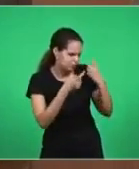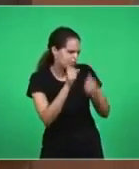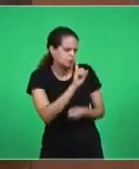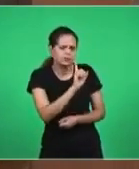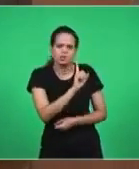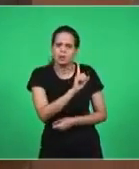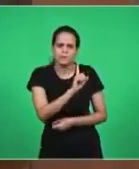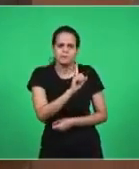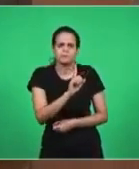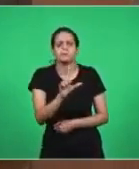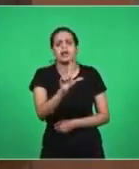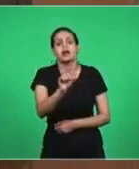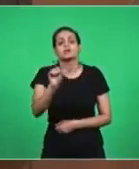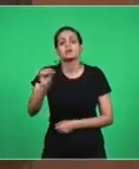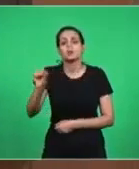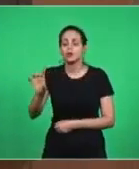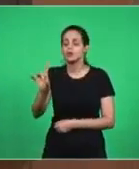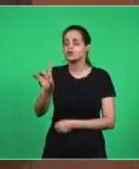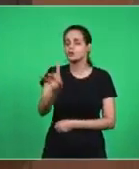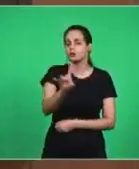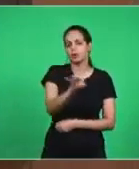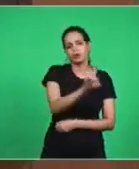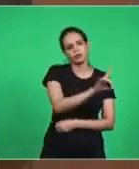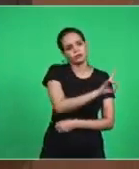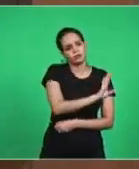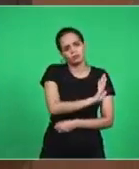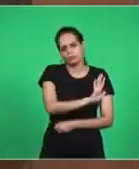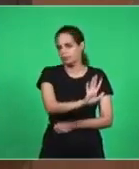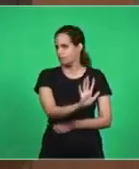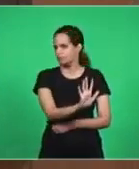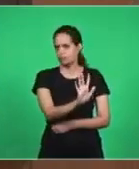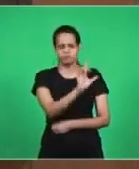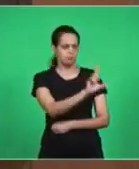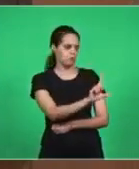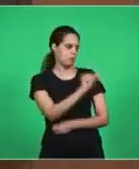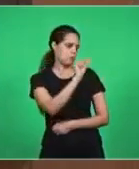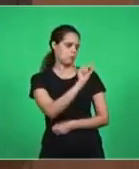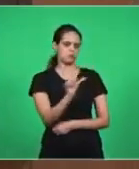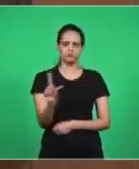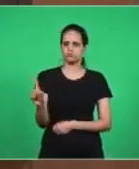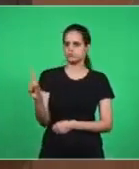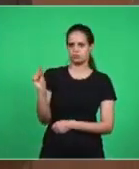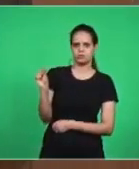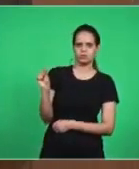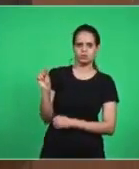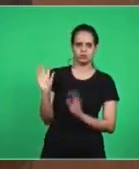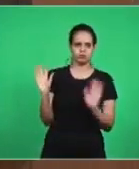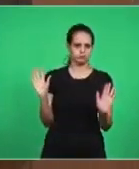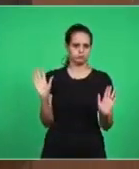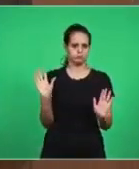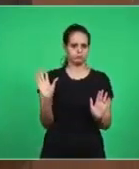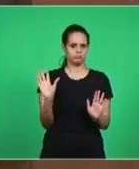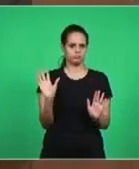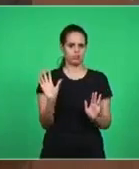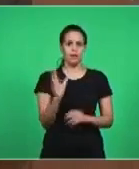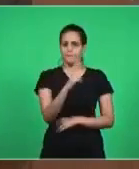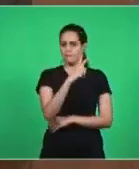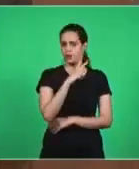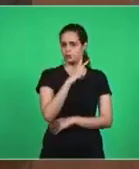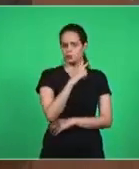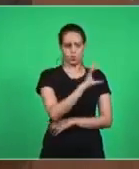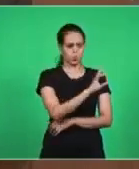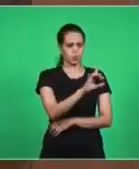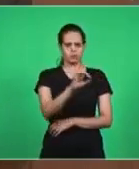The choice is of each person individually and how they need to choose. So each person is going to give